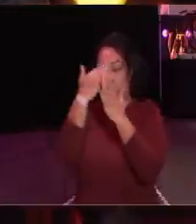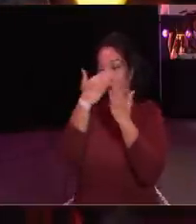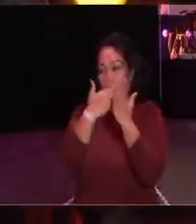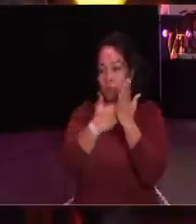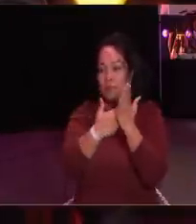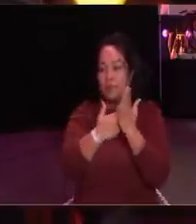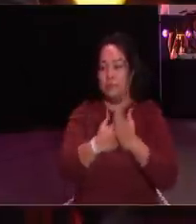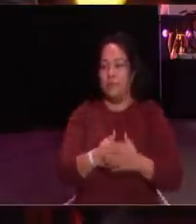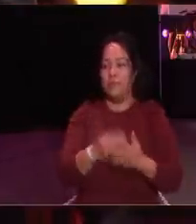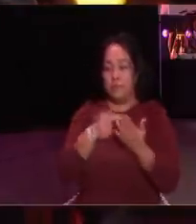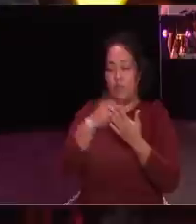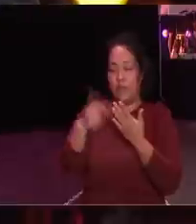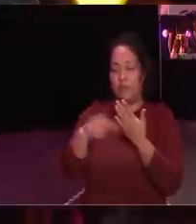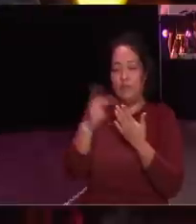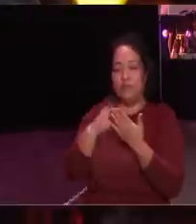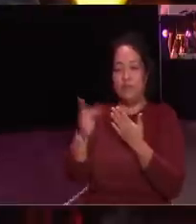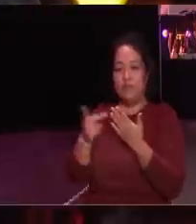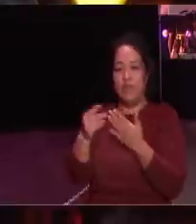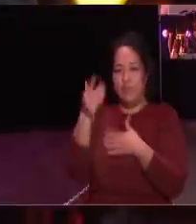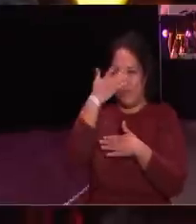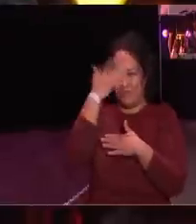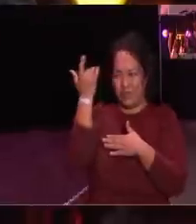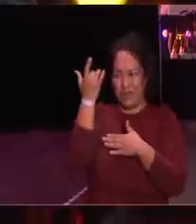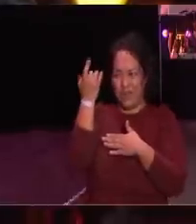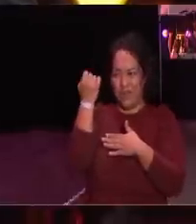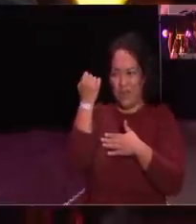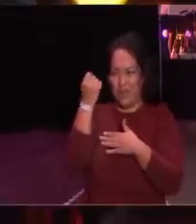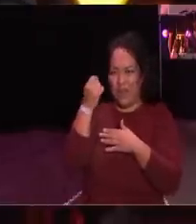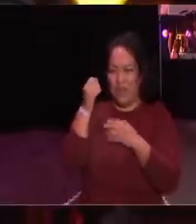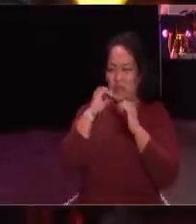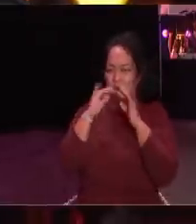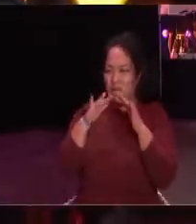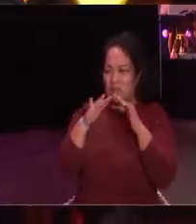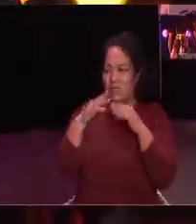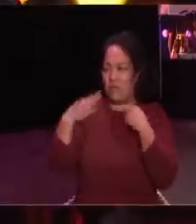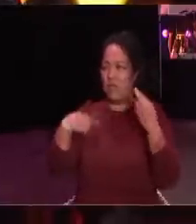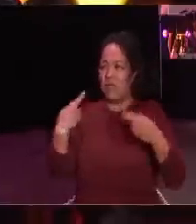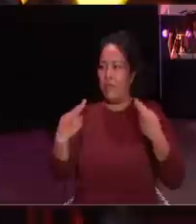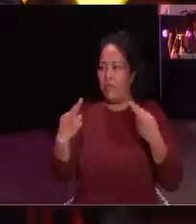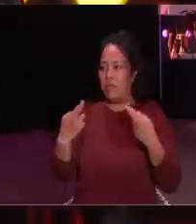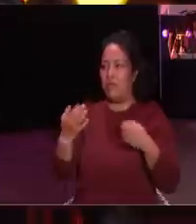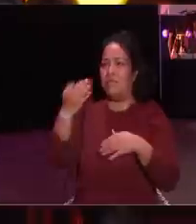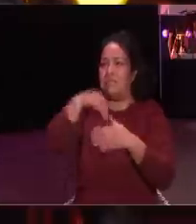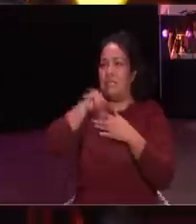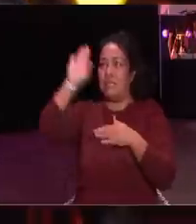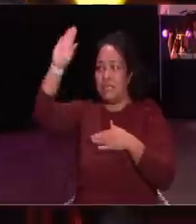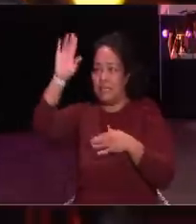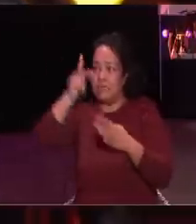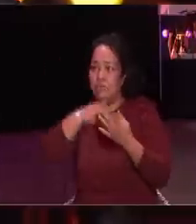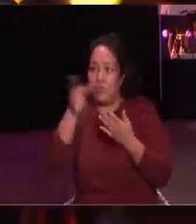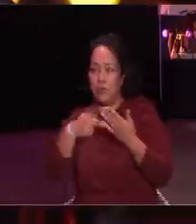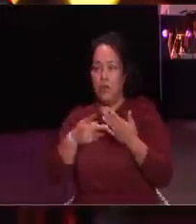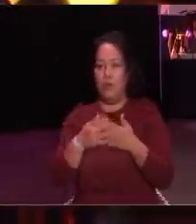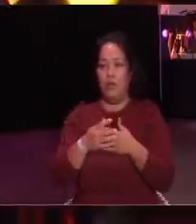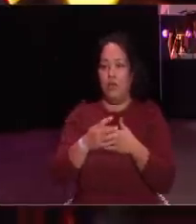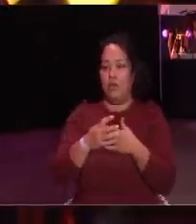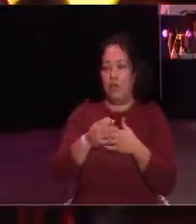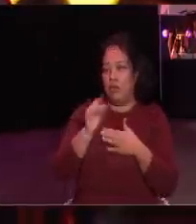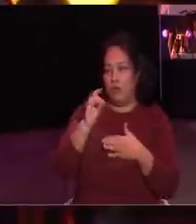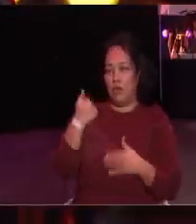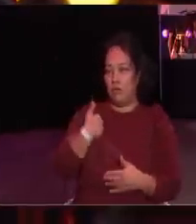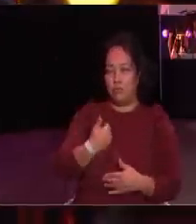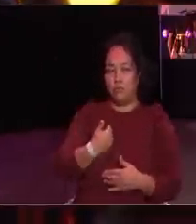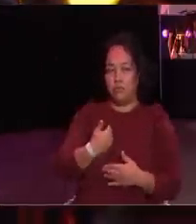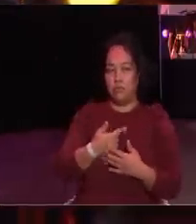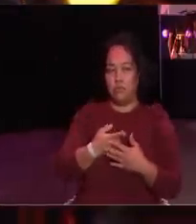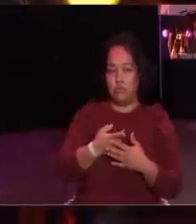y el avivamiento están en su programa. But we forget that the blessing and the revival are in His program. Ahora nos conformamos con entrar al auditorio.